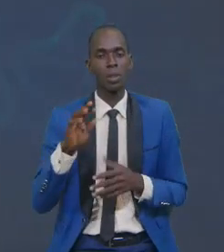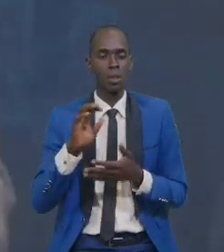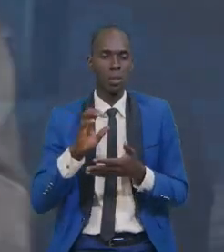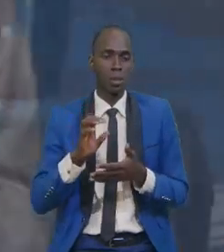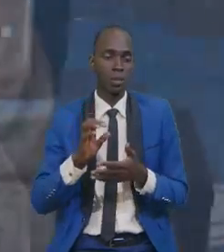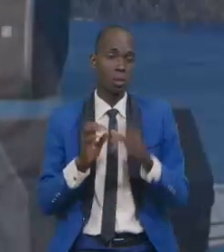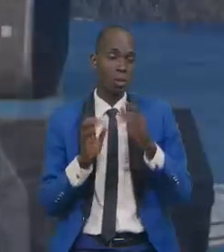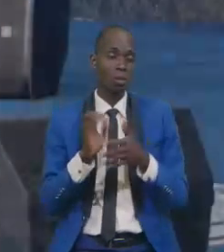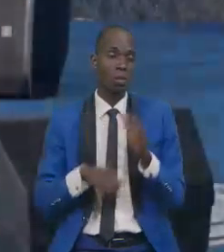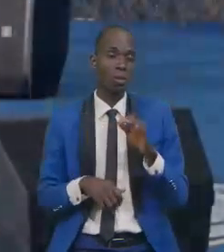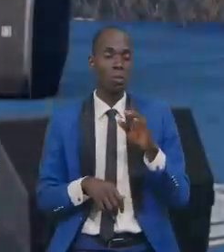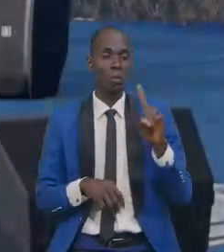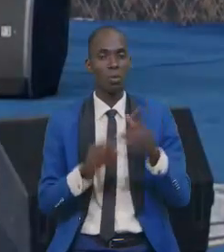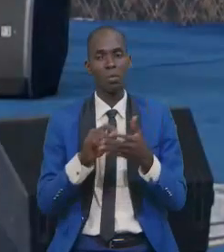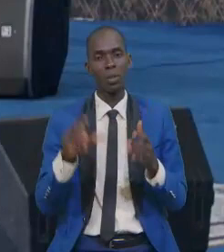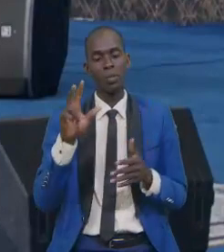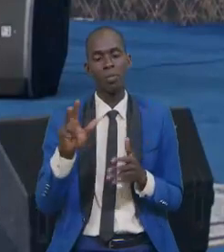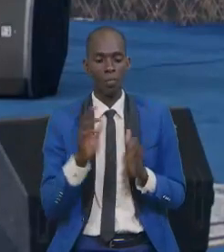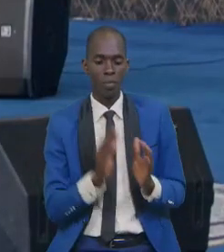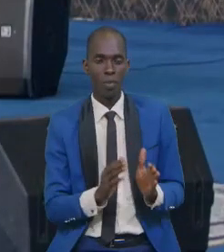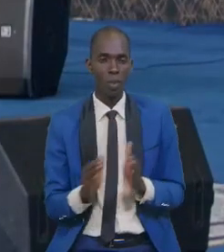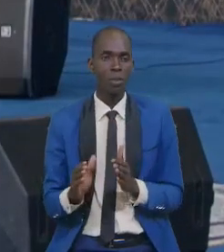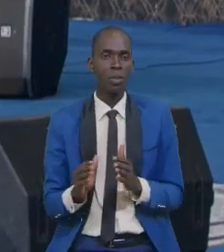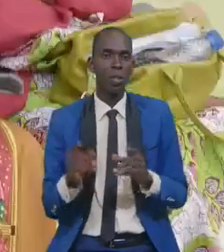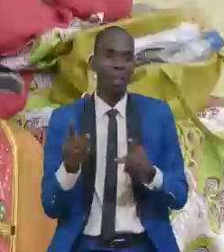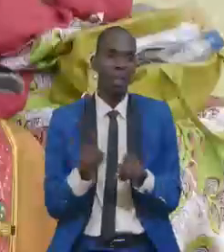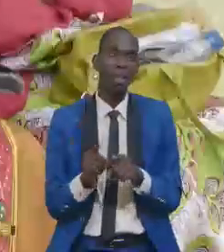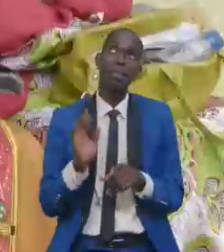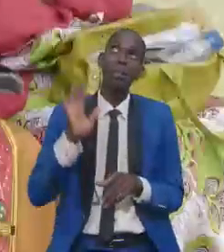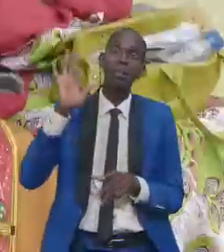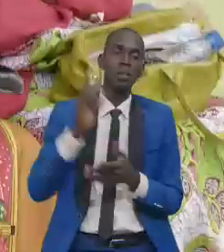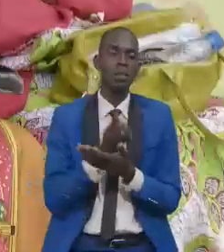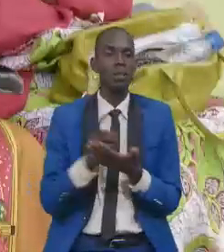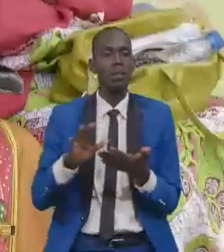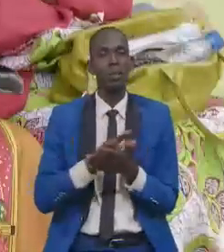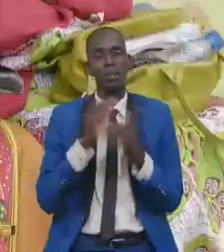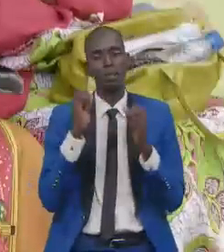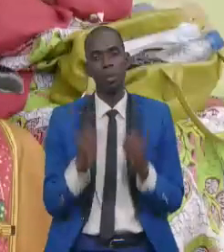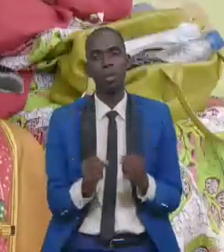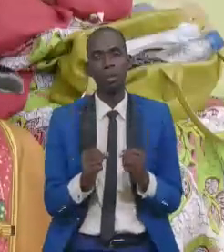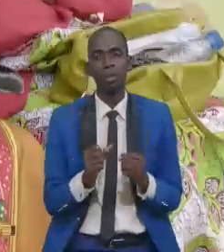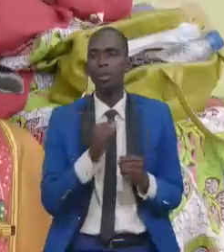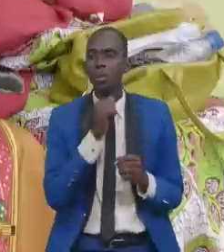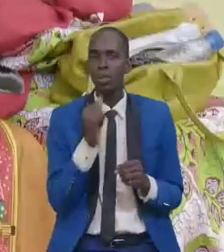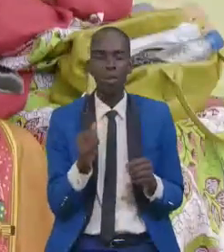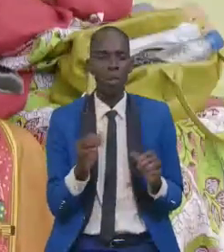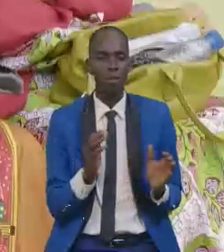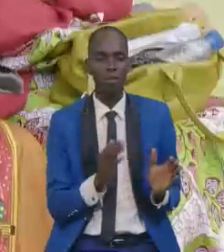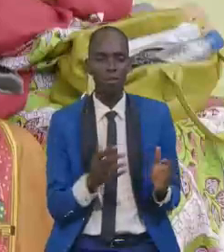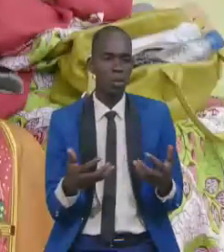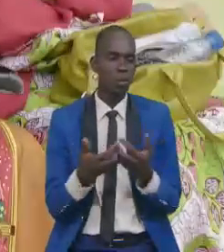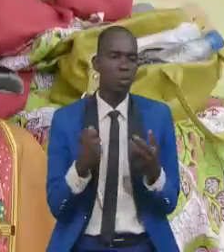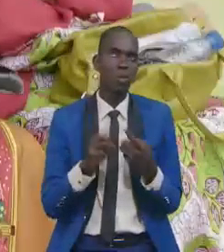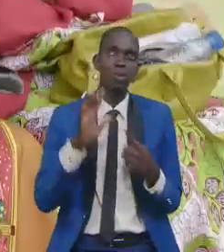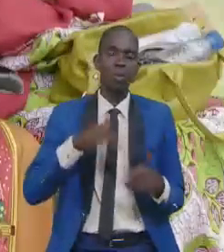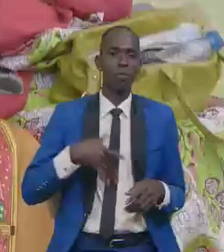1 verse 3. According as his divine power. Not according to your feeling. According